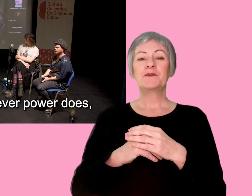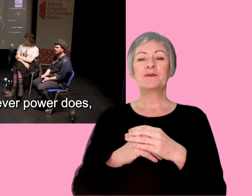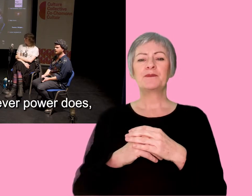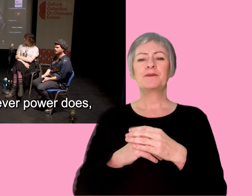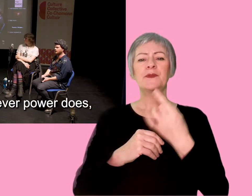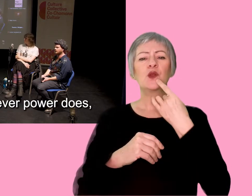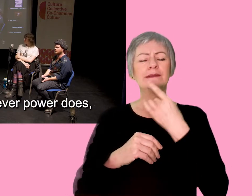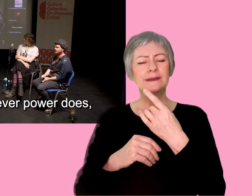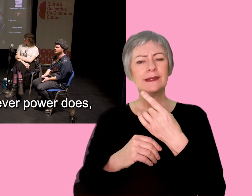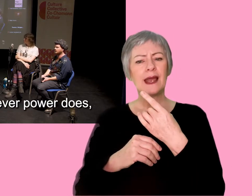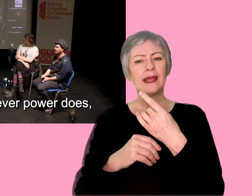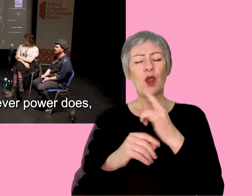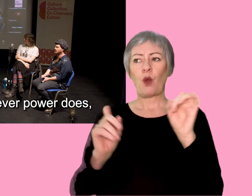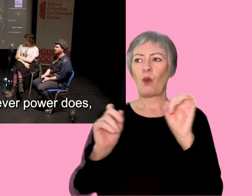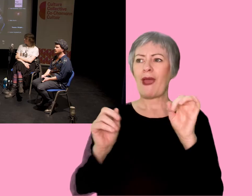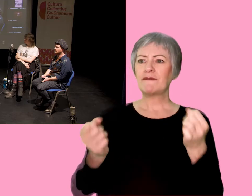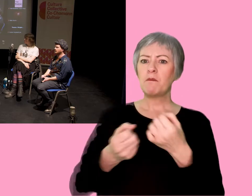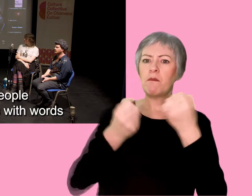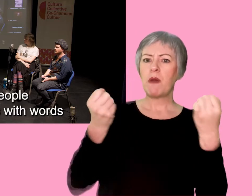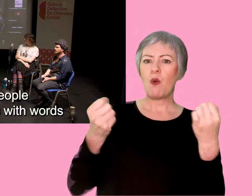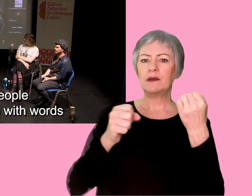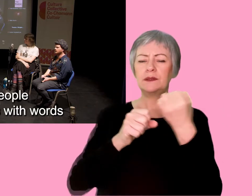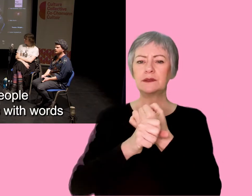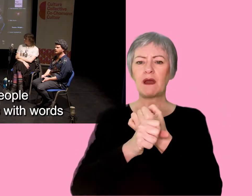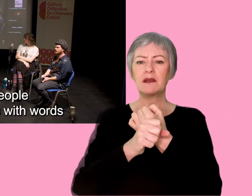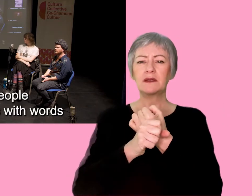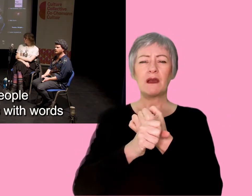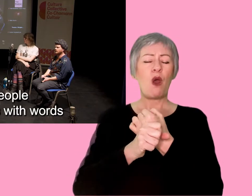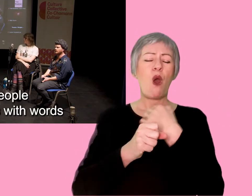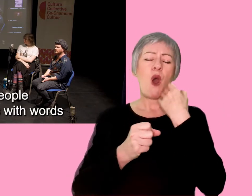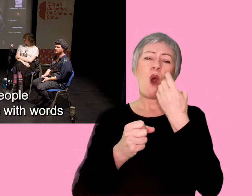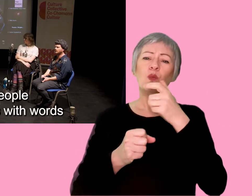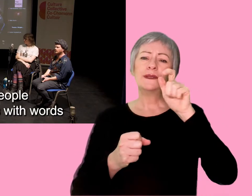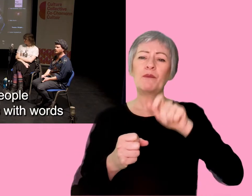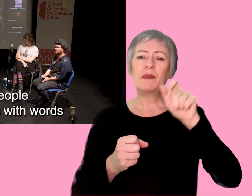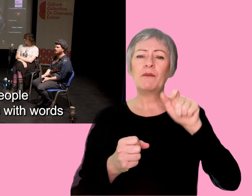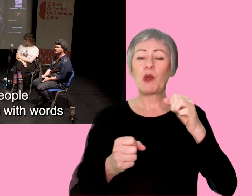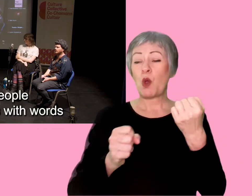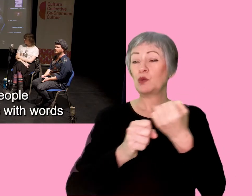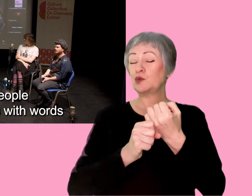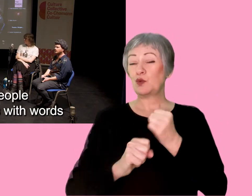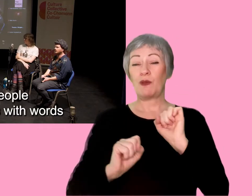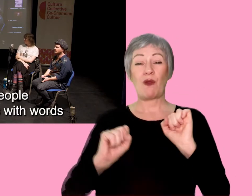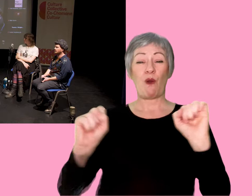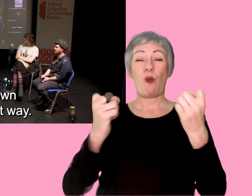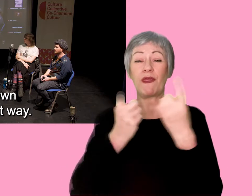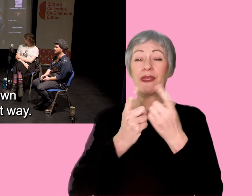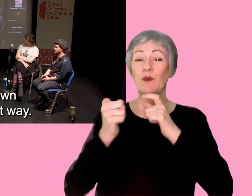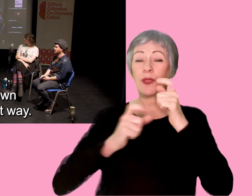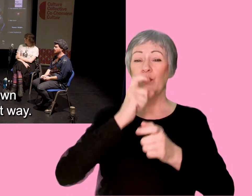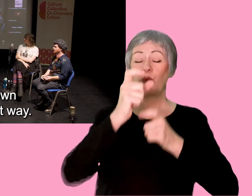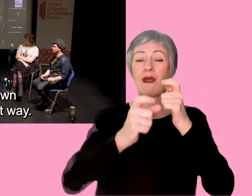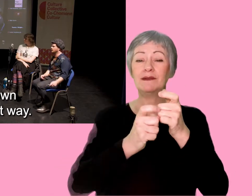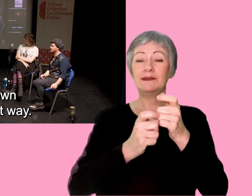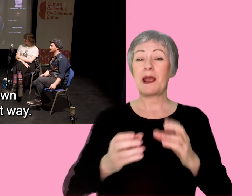you mentioned how whatever power does, there are always people who'll do their own things with words and make